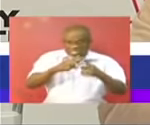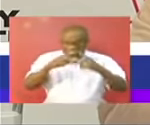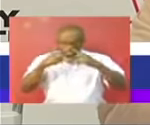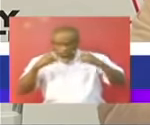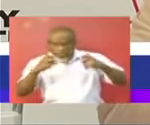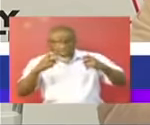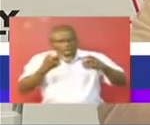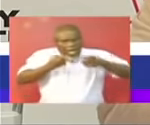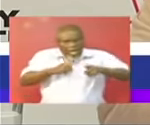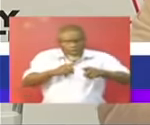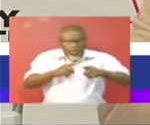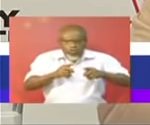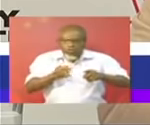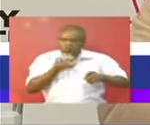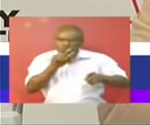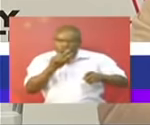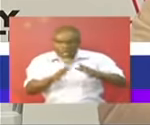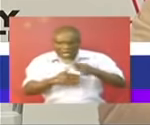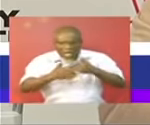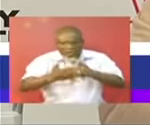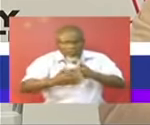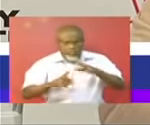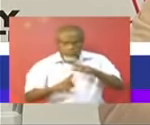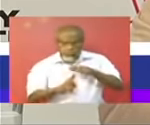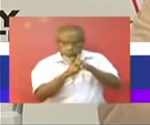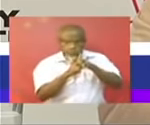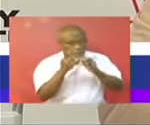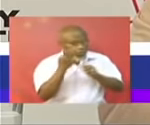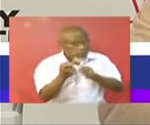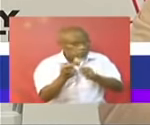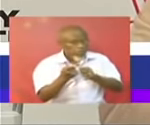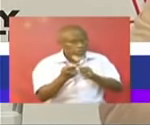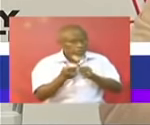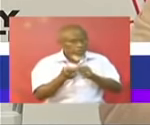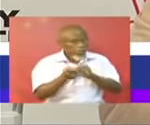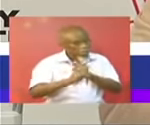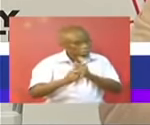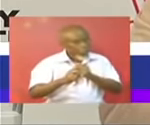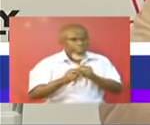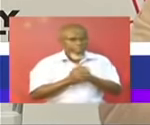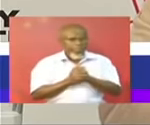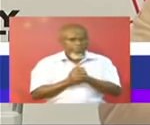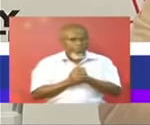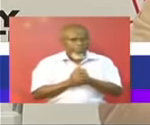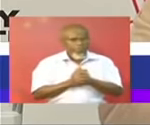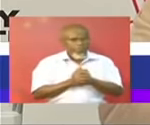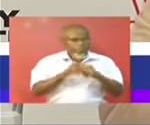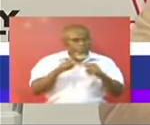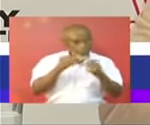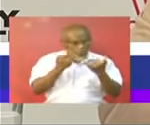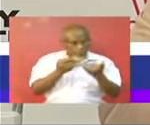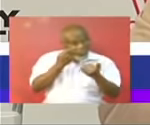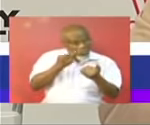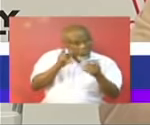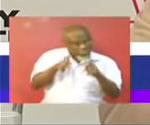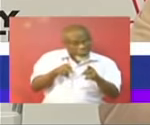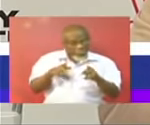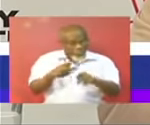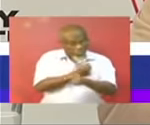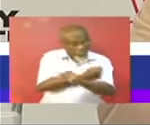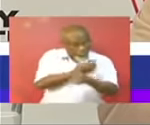And in this very soon after exposure time frame, everyone has had generally very positive